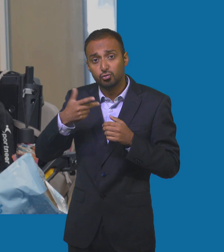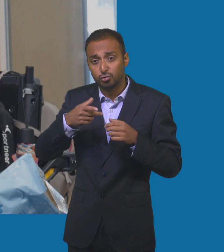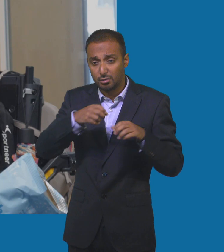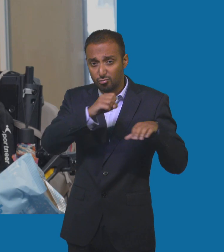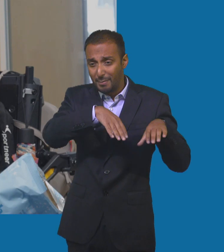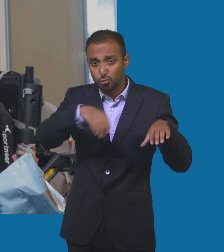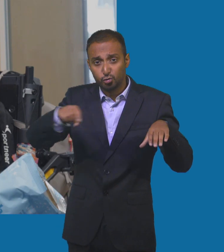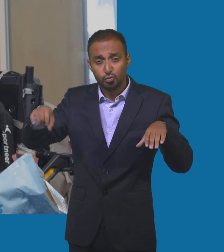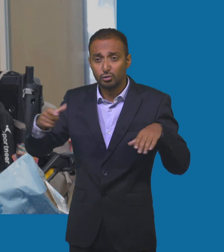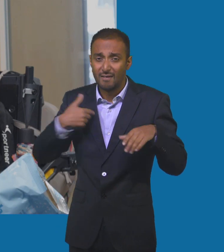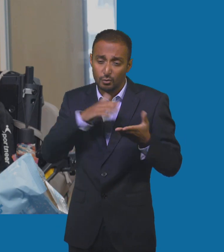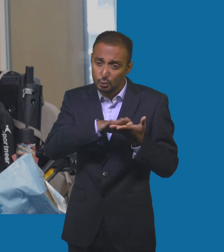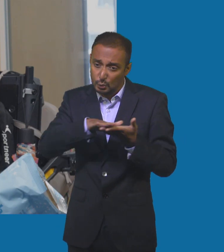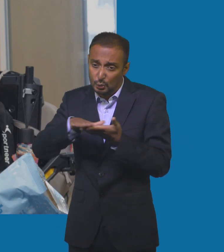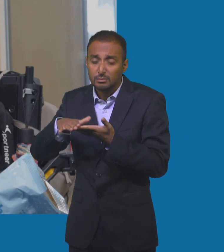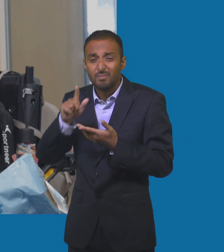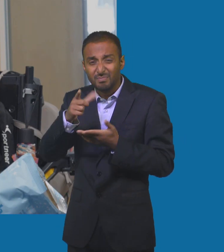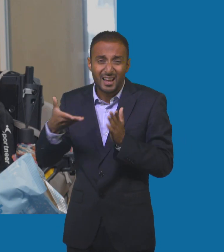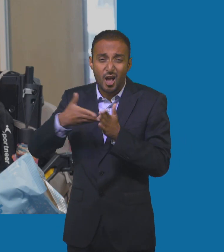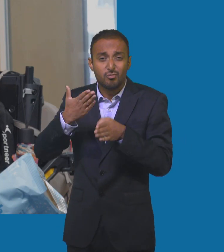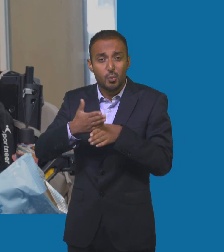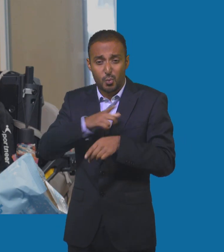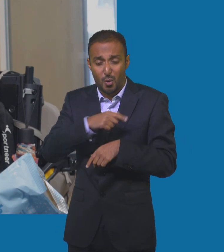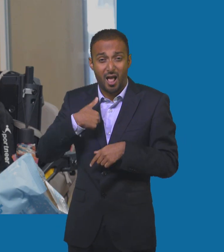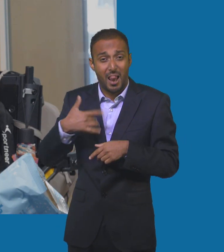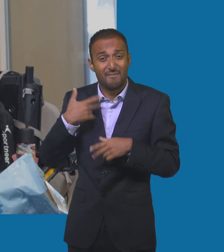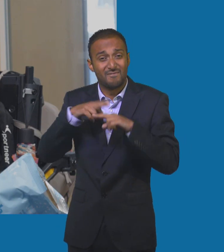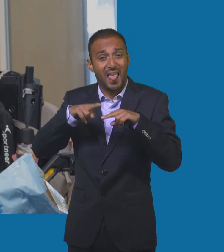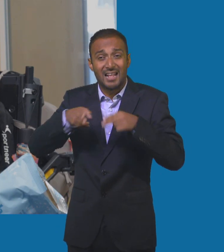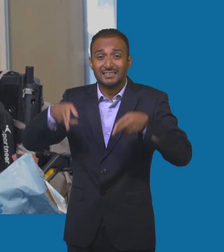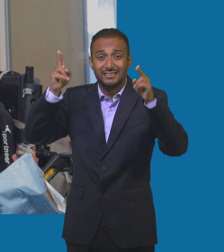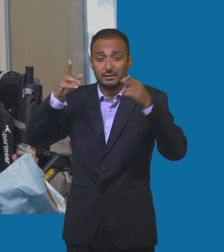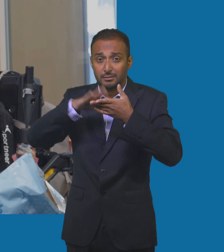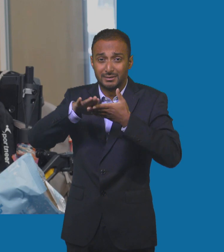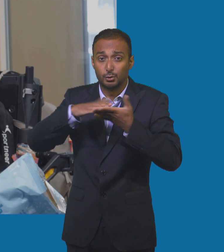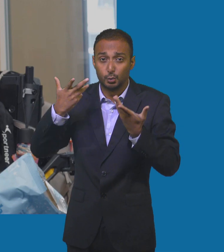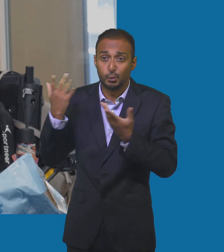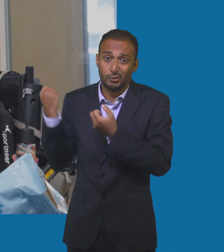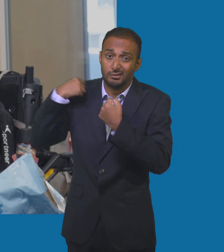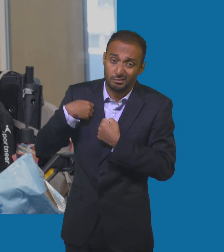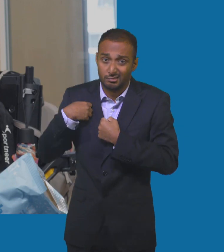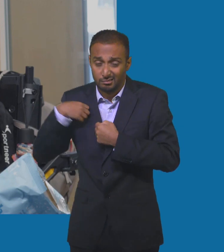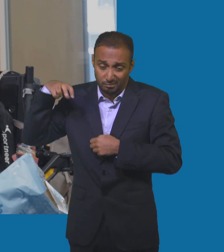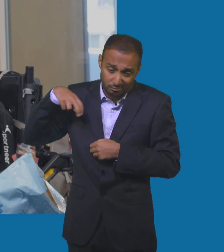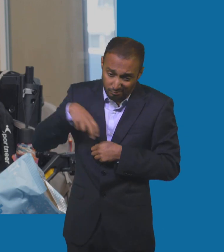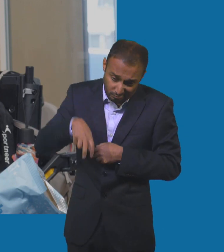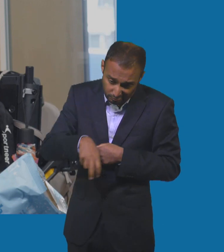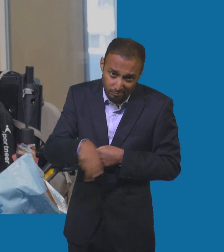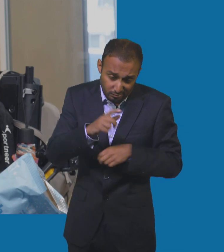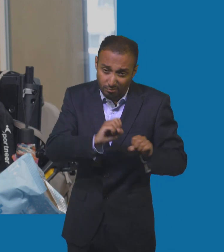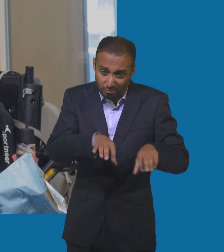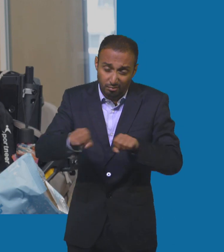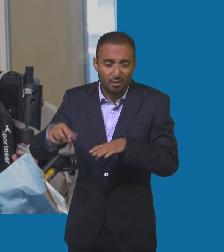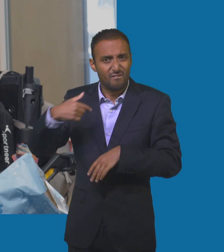physically taking my bin bags down to the bin room, because I live in flats, that is a substantial thing I need to think about. And, for some